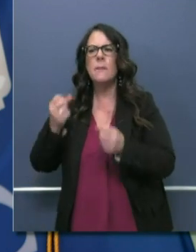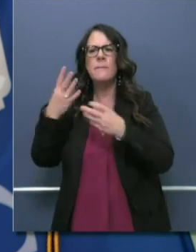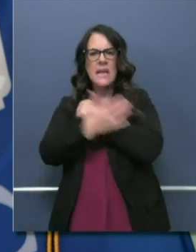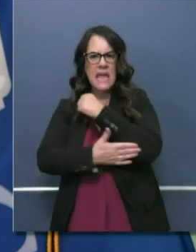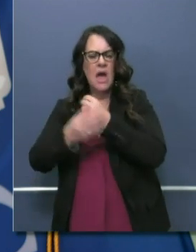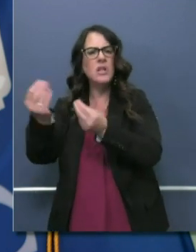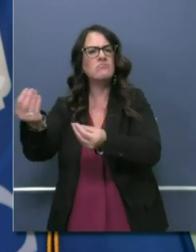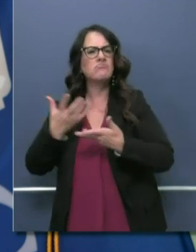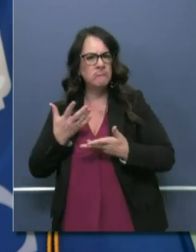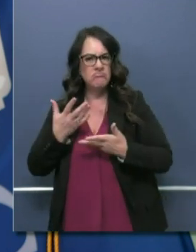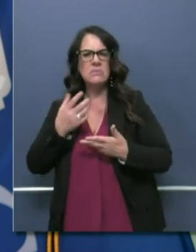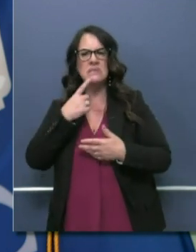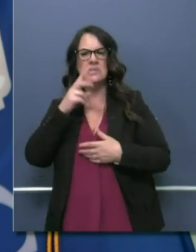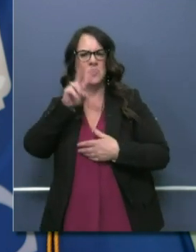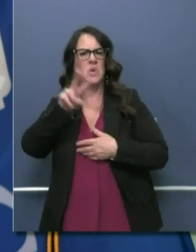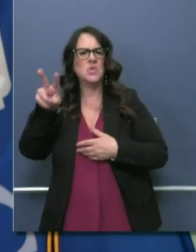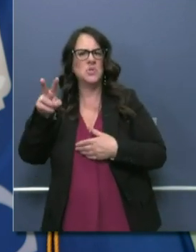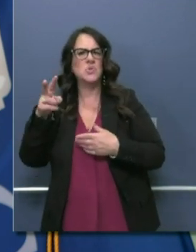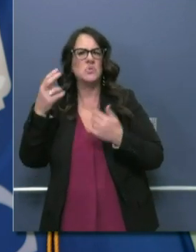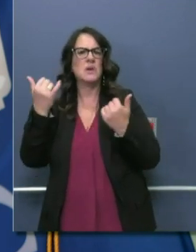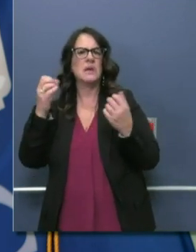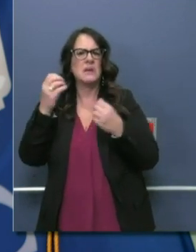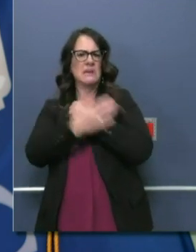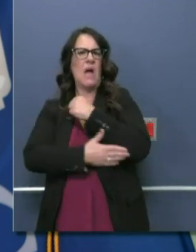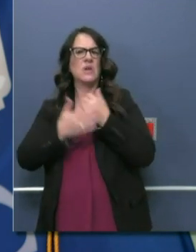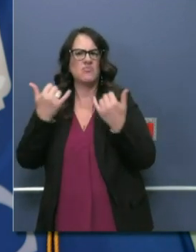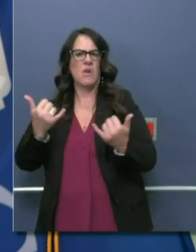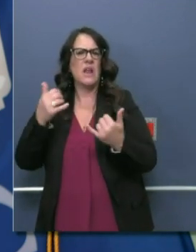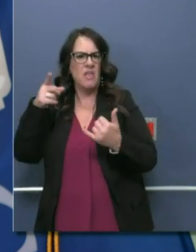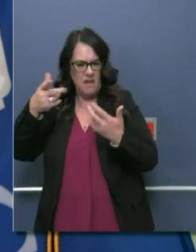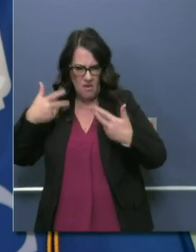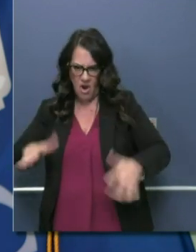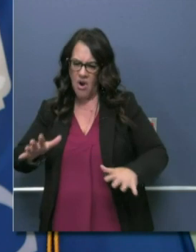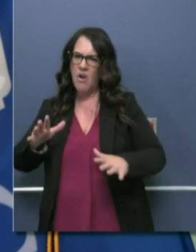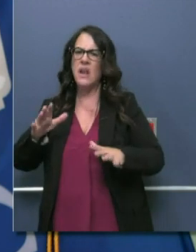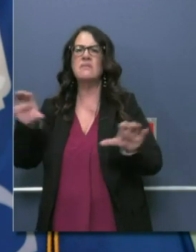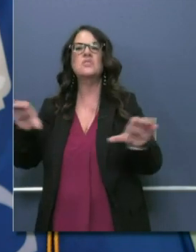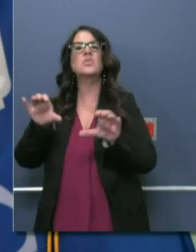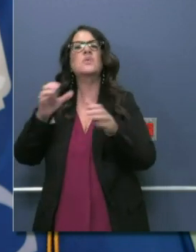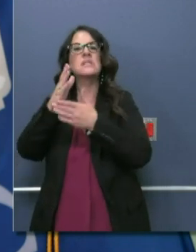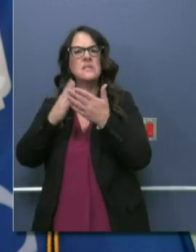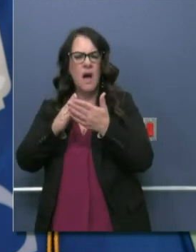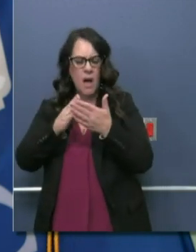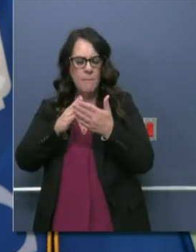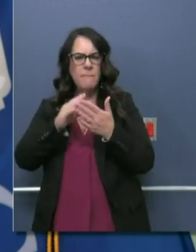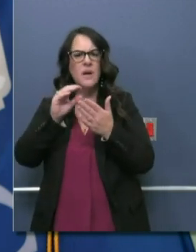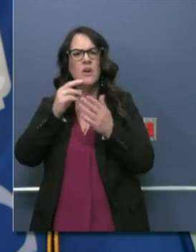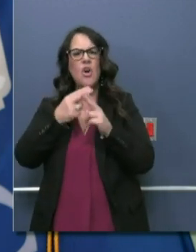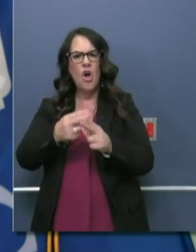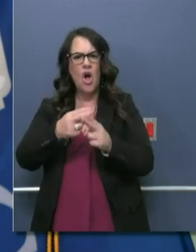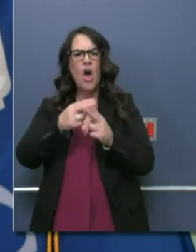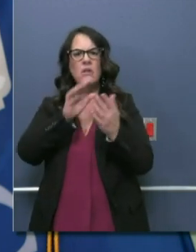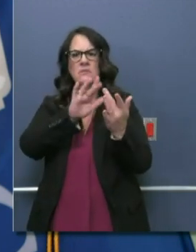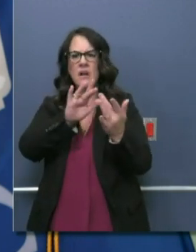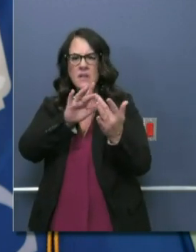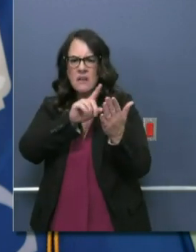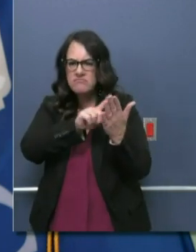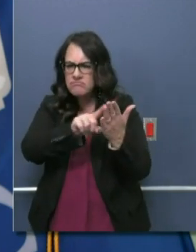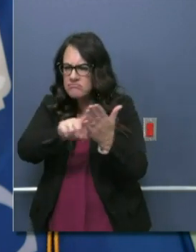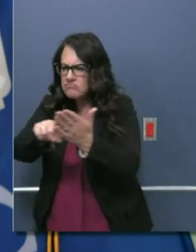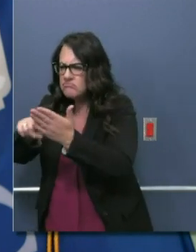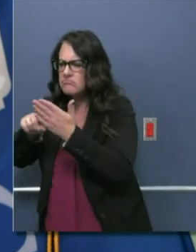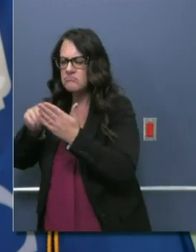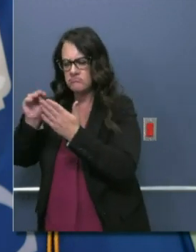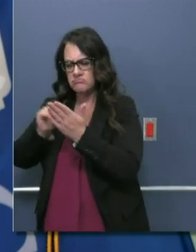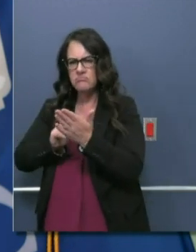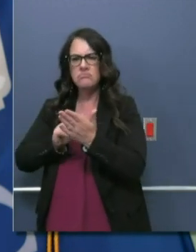counties, 22 is the number that's currently doing quite a bit of contact tracing. That includes some of our biggest counties, Los Angeles